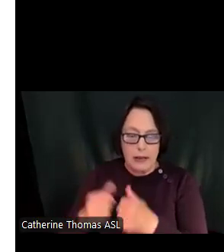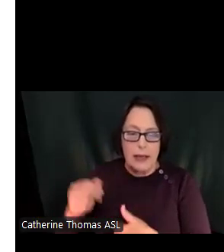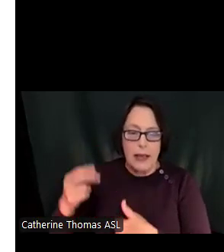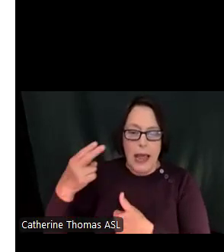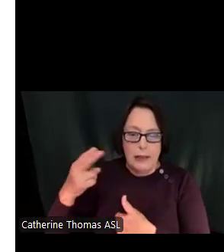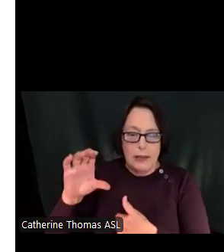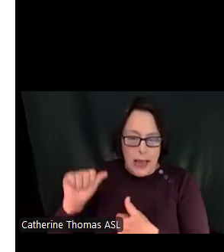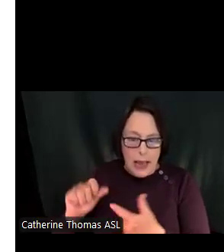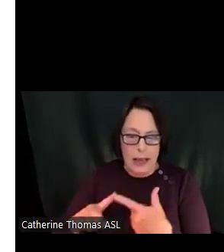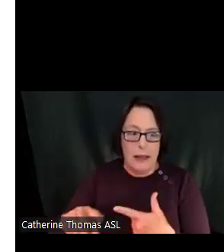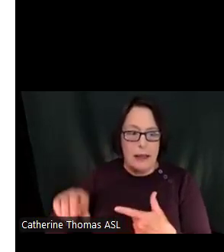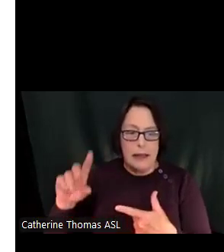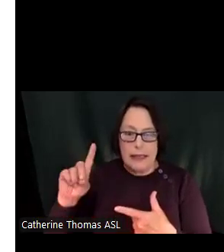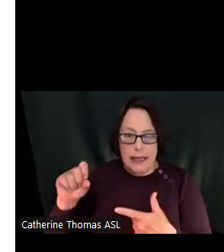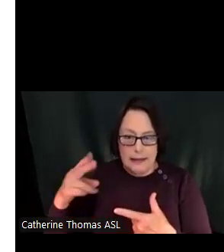or DCYF.